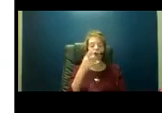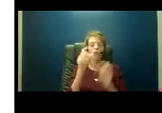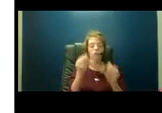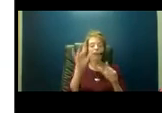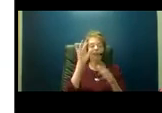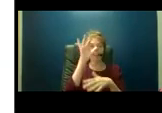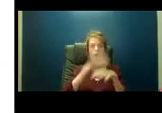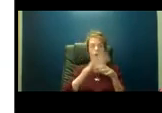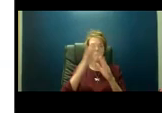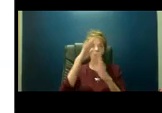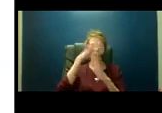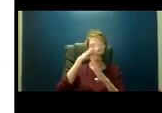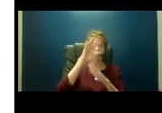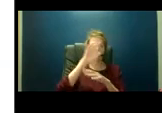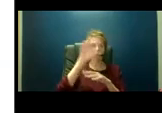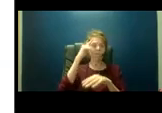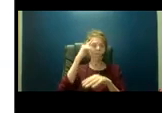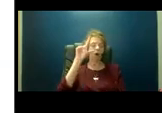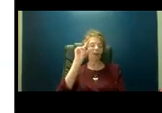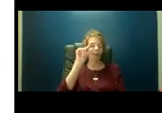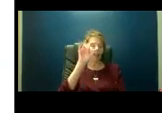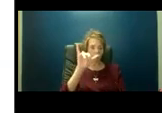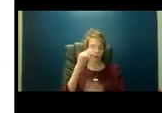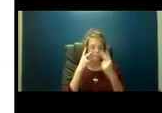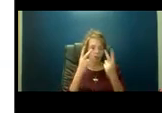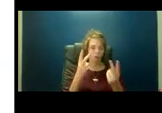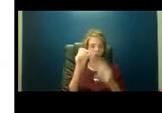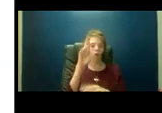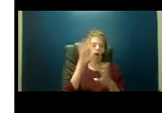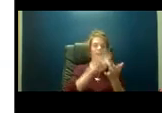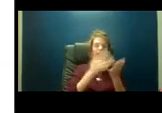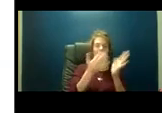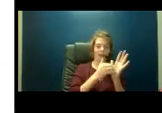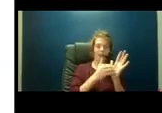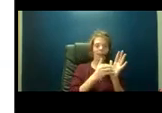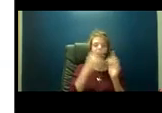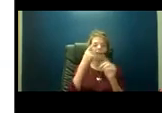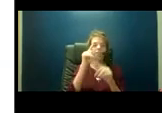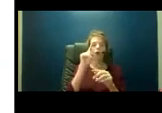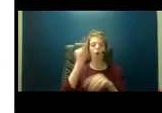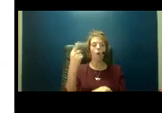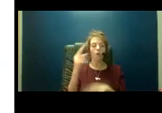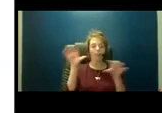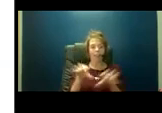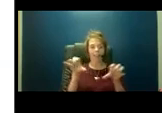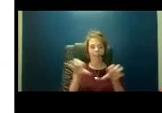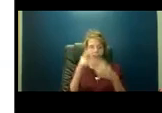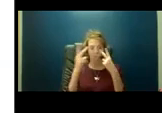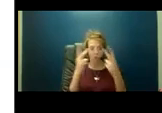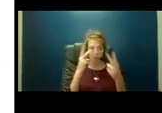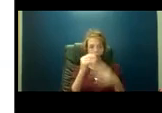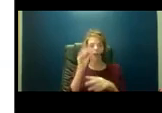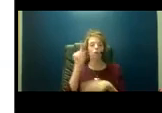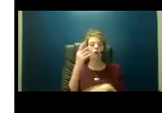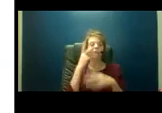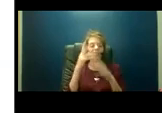top right of your screen for gallery view, or click again to get just the active view where you'll just see the